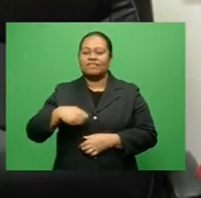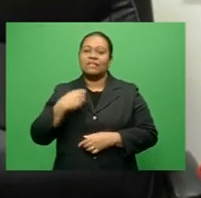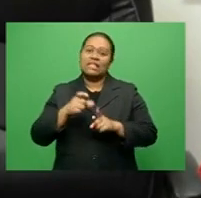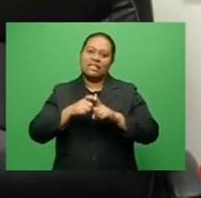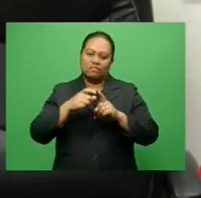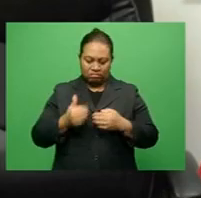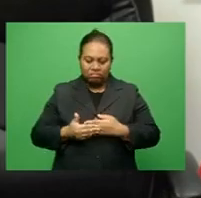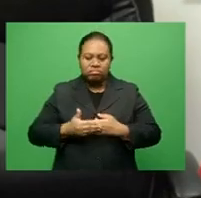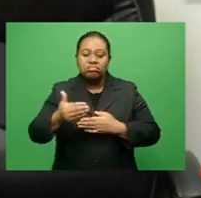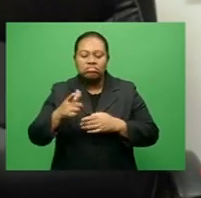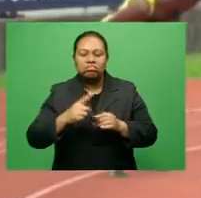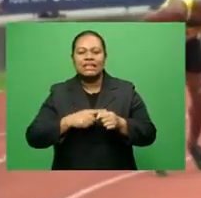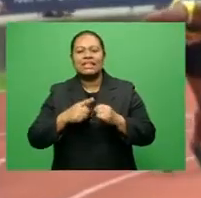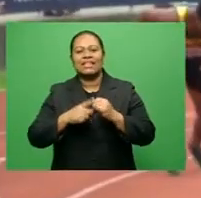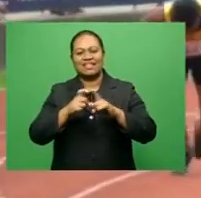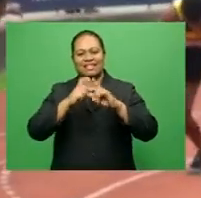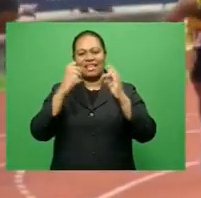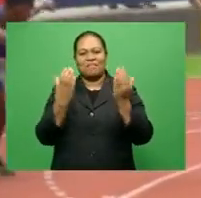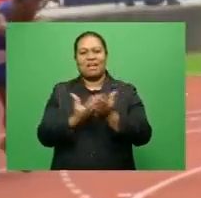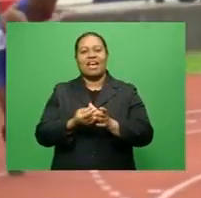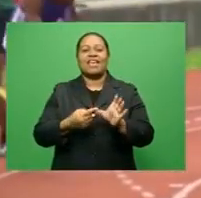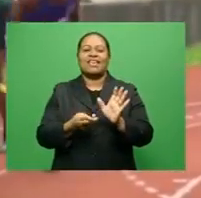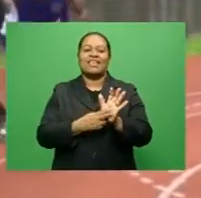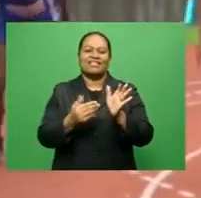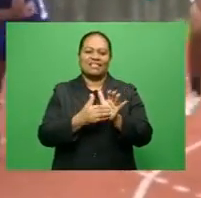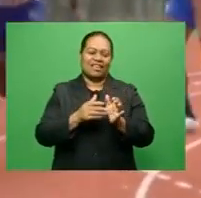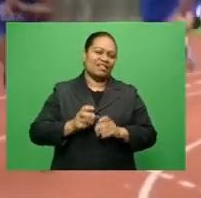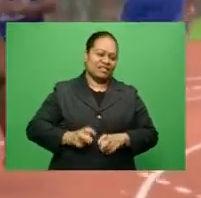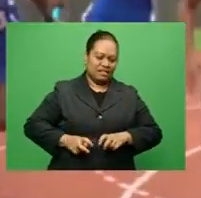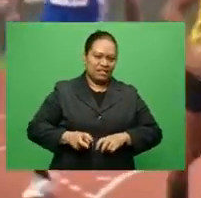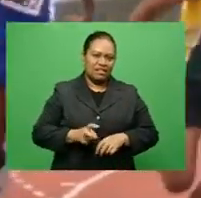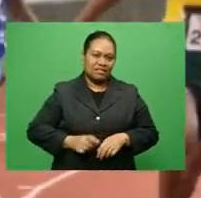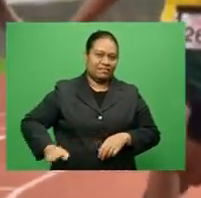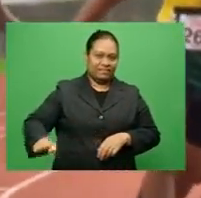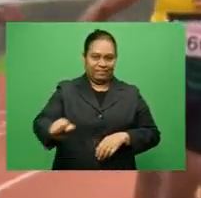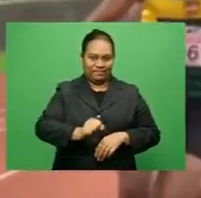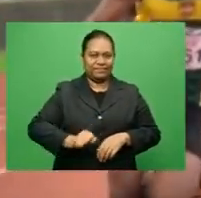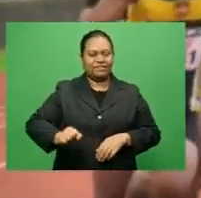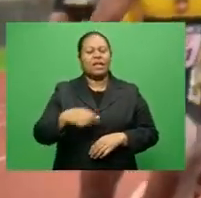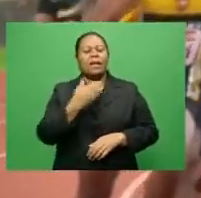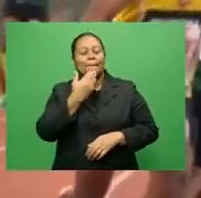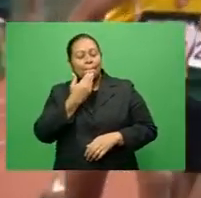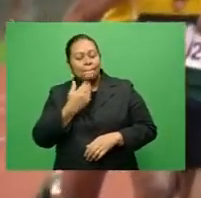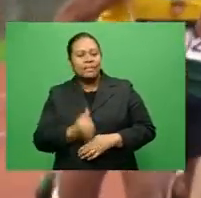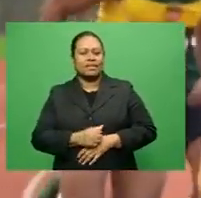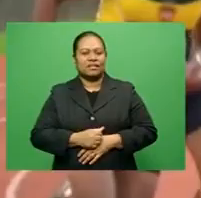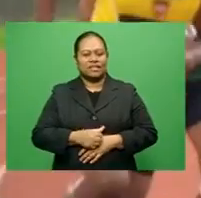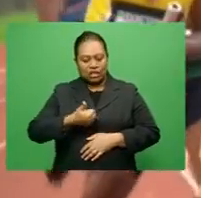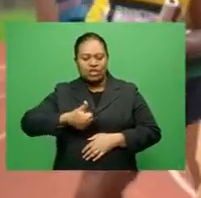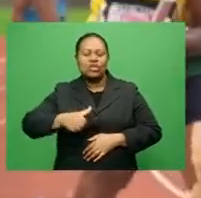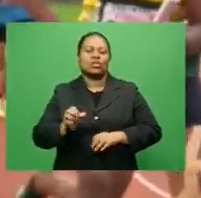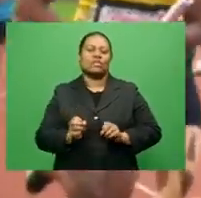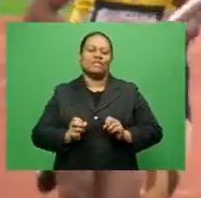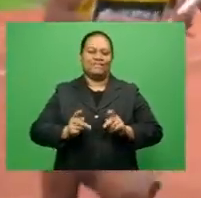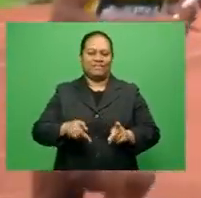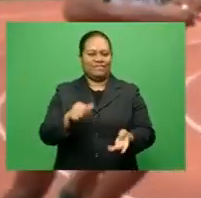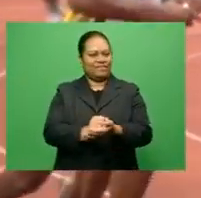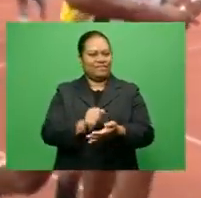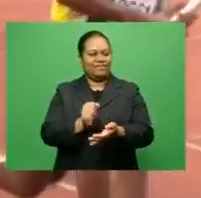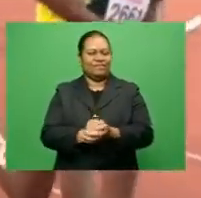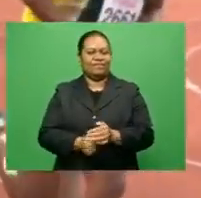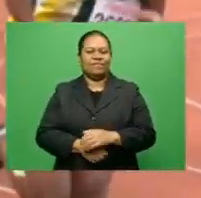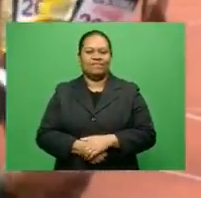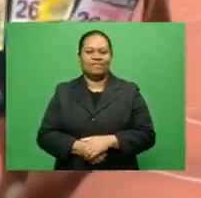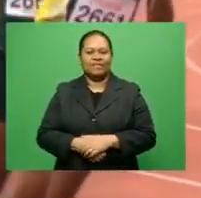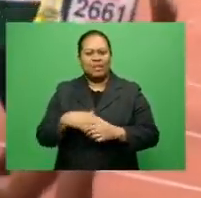December here at the ANZ Stadium tracks. Please do utilize the opportunity that Athletics Fiji is